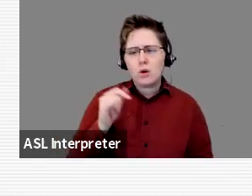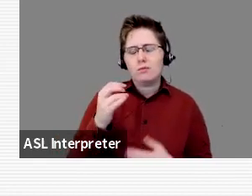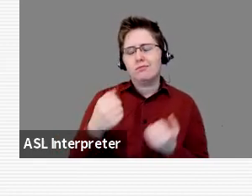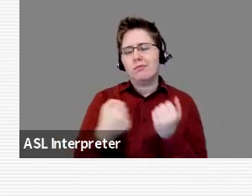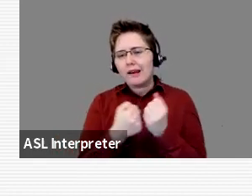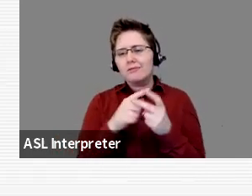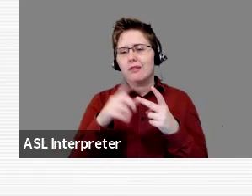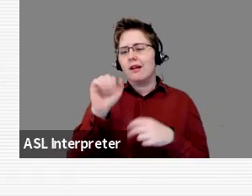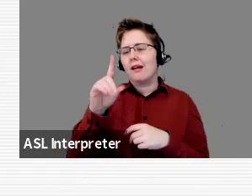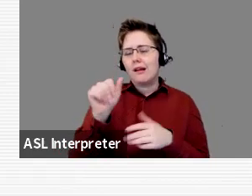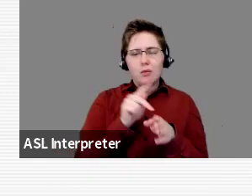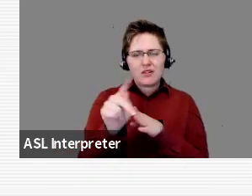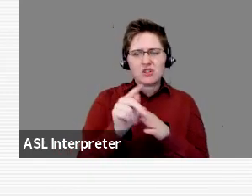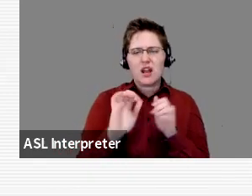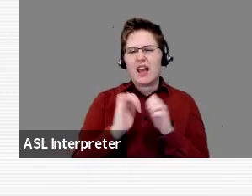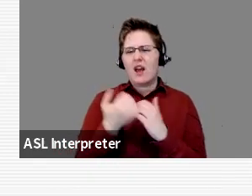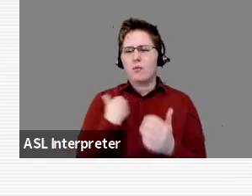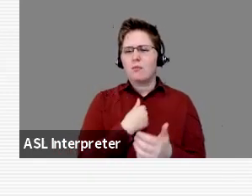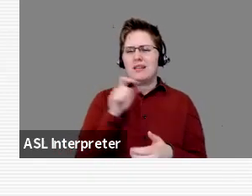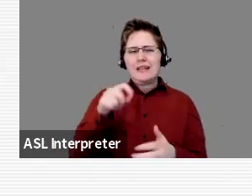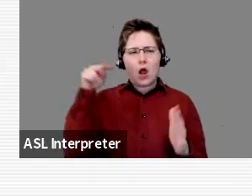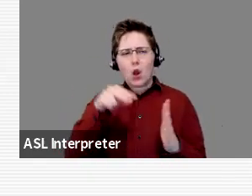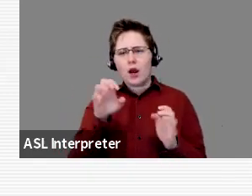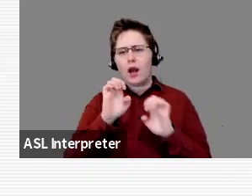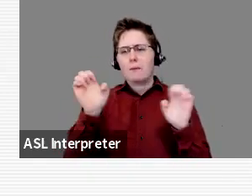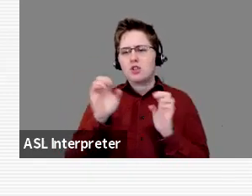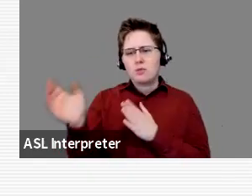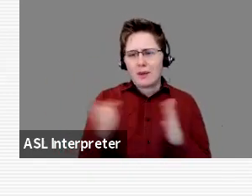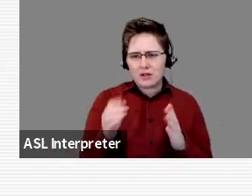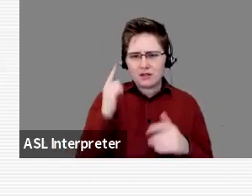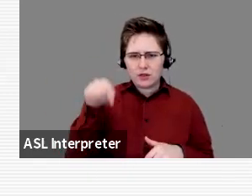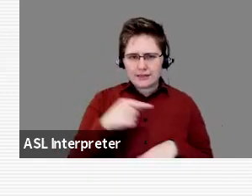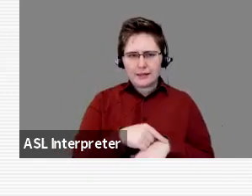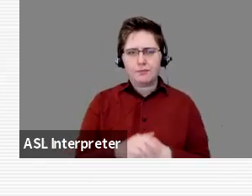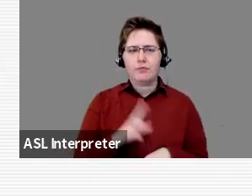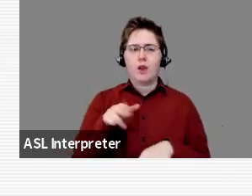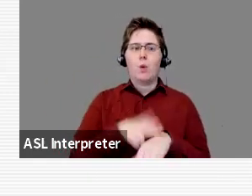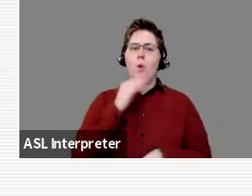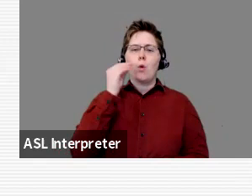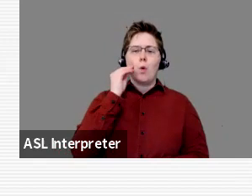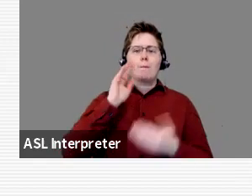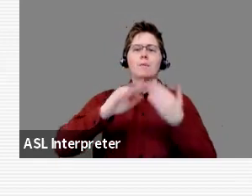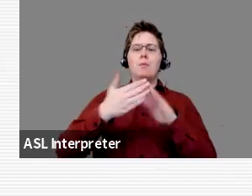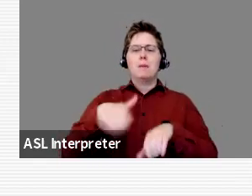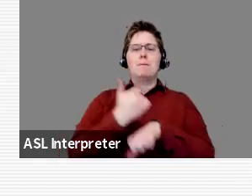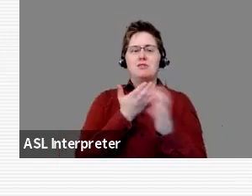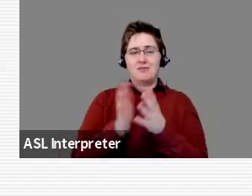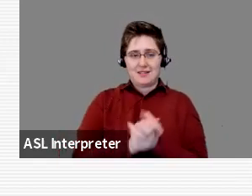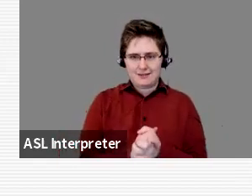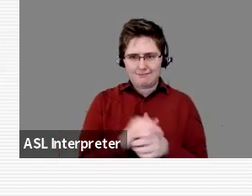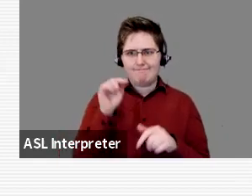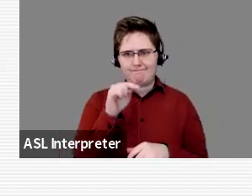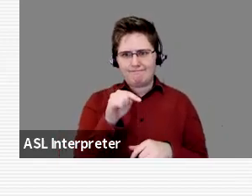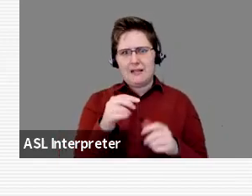ADA professionals, and how we might need to start looking at emergency preparedness. So of course, home and community-based services. So this has